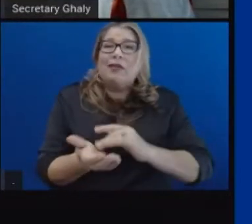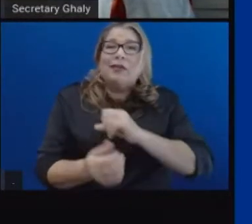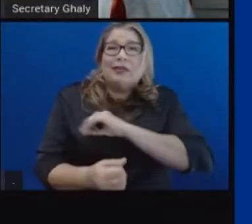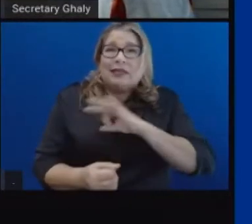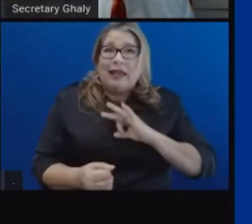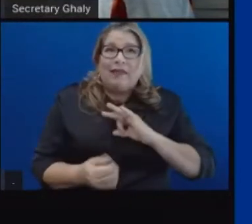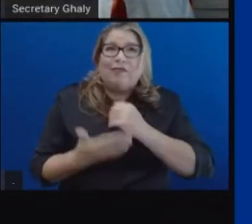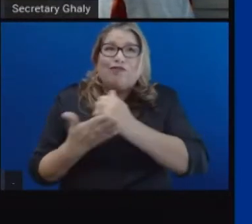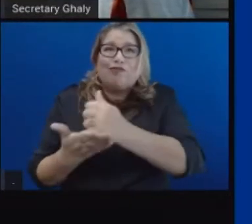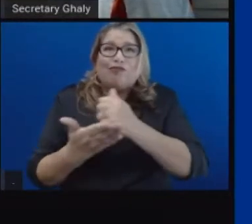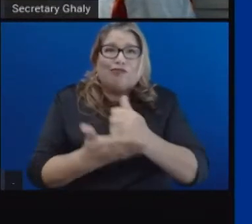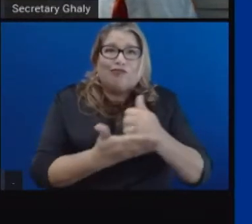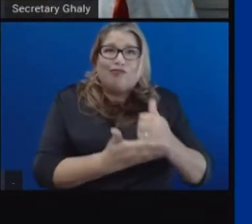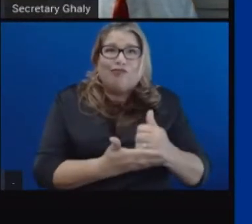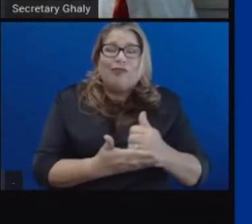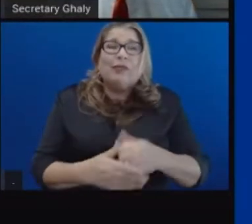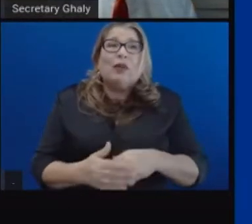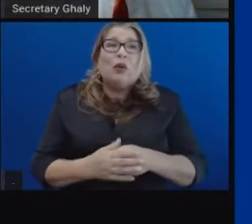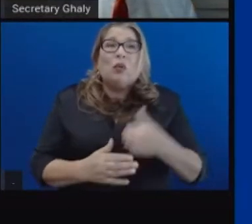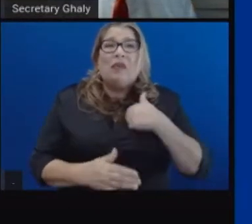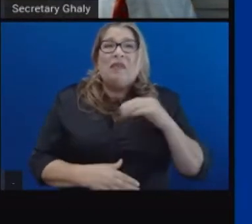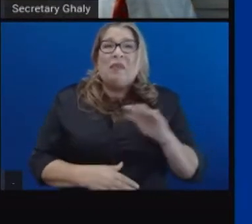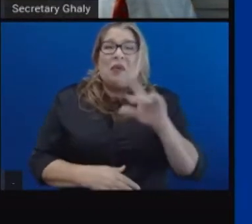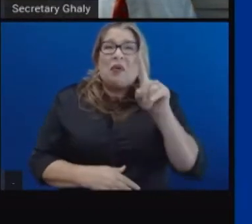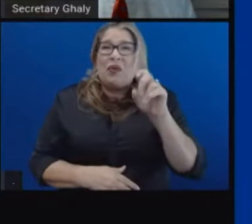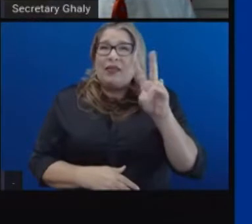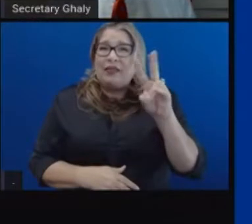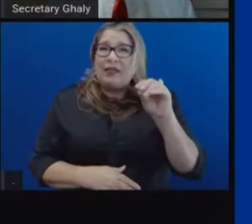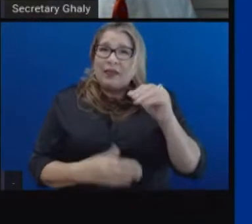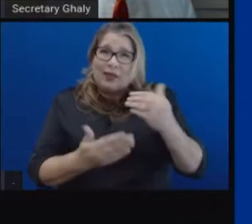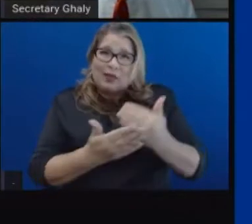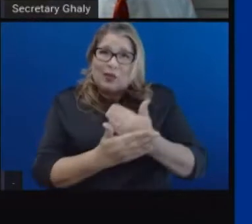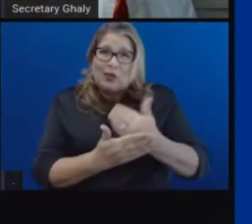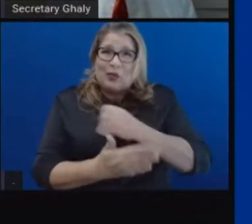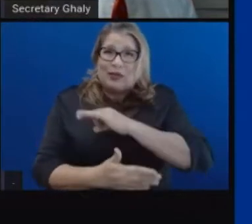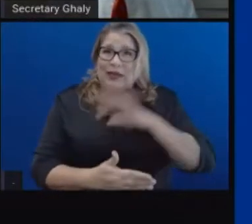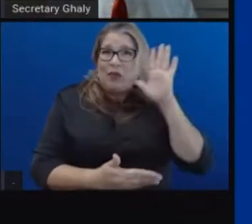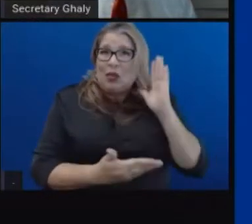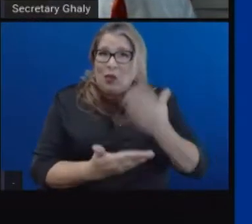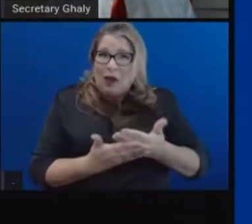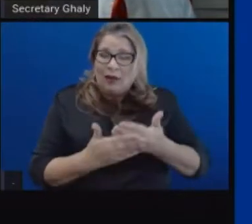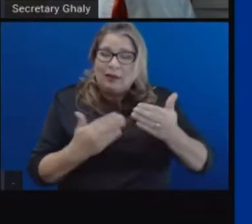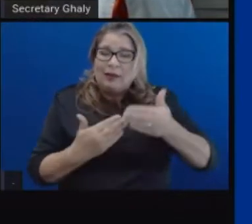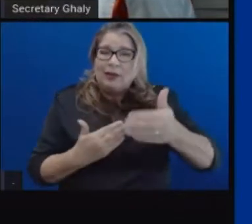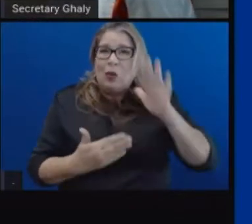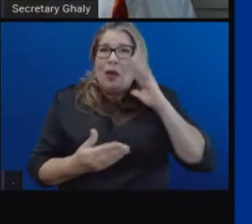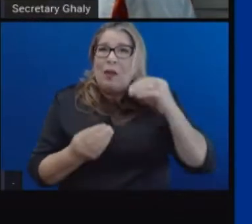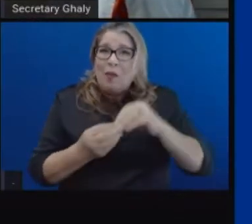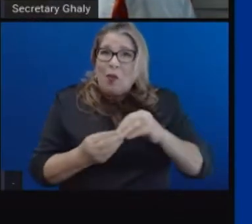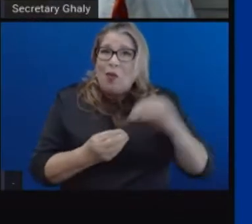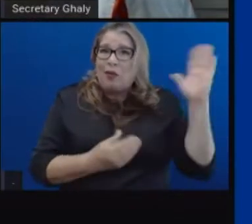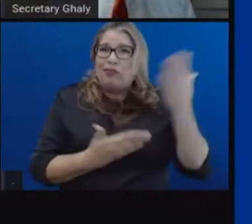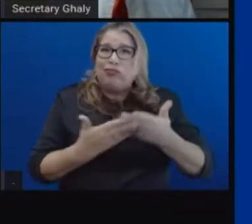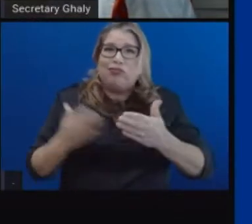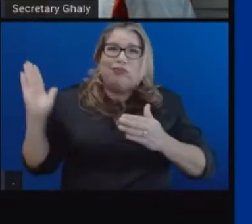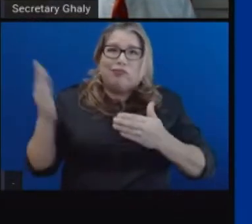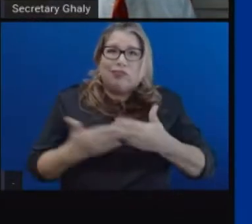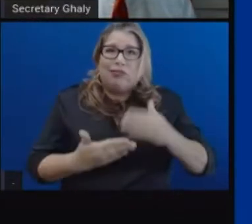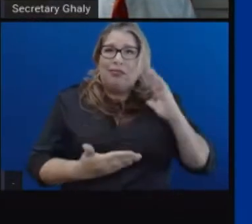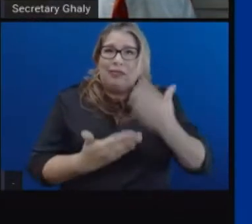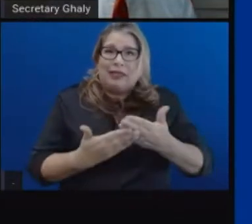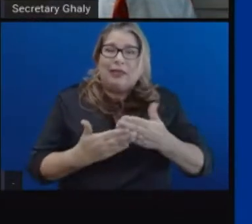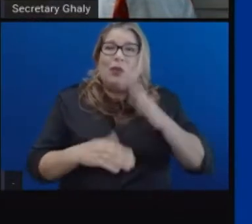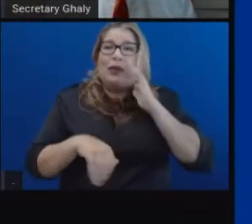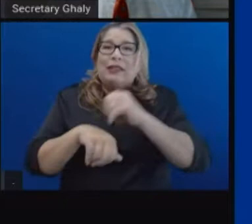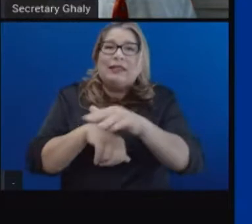170 new staff arriving to the state, and in the days to come, even more than that. We stood up alternate care facilities